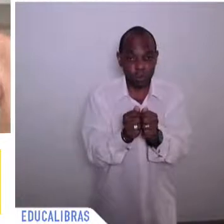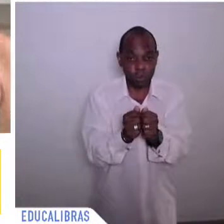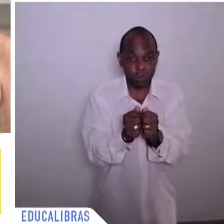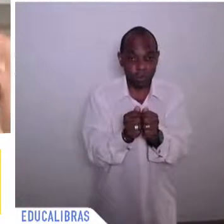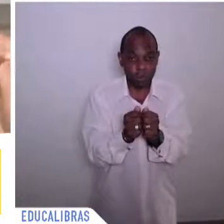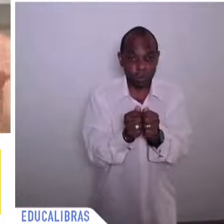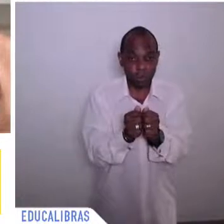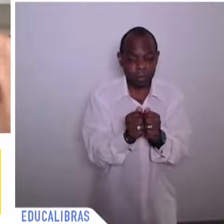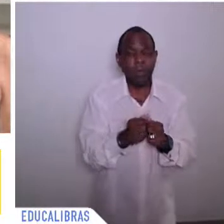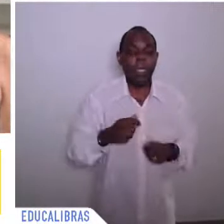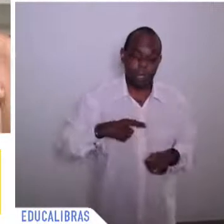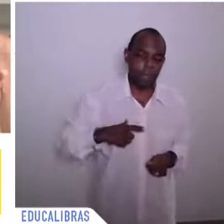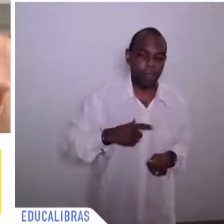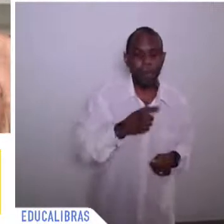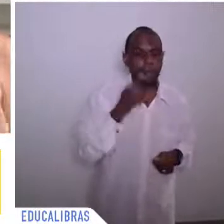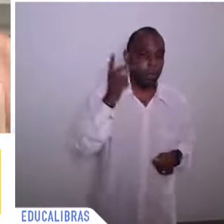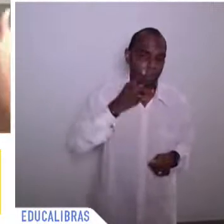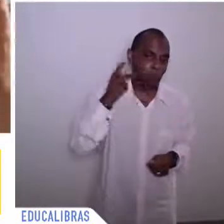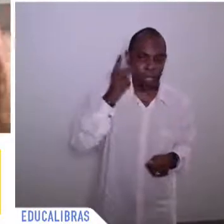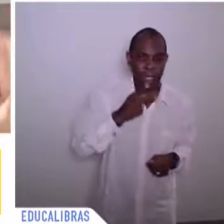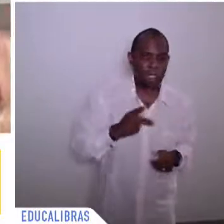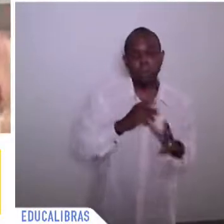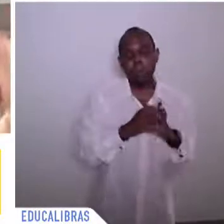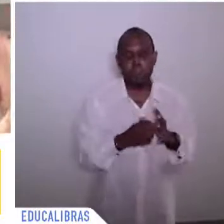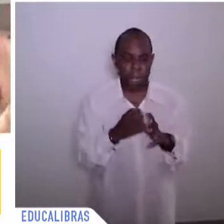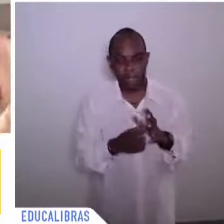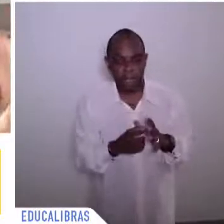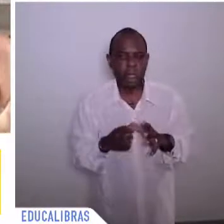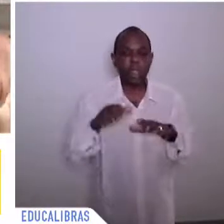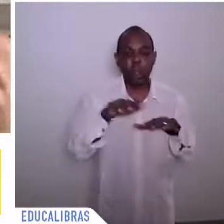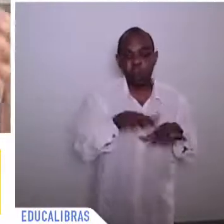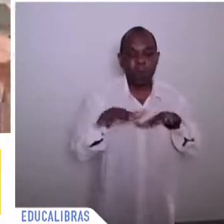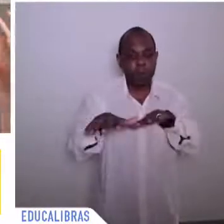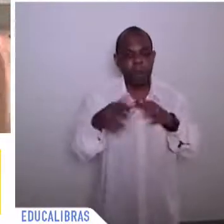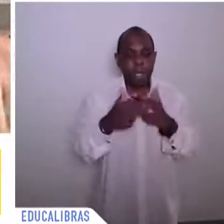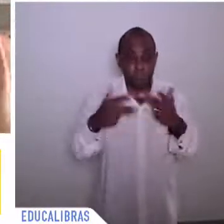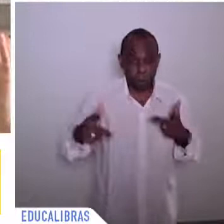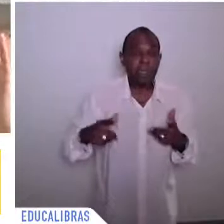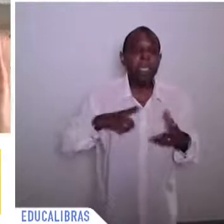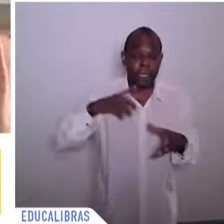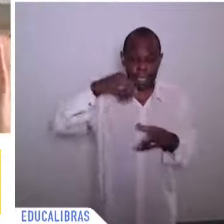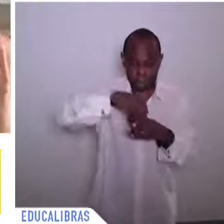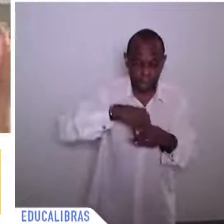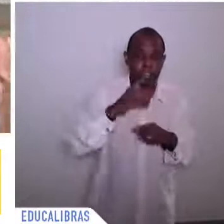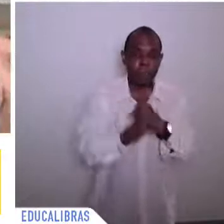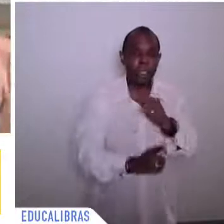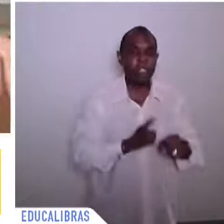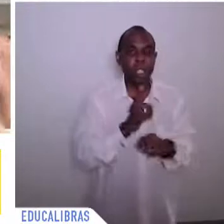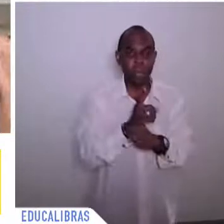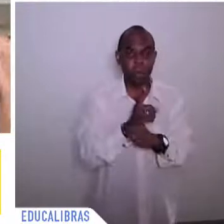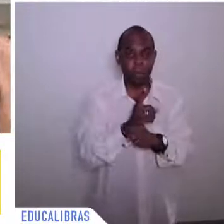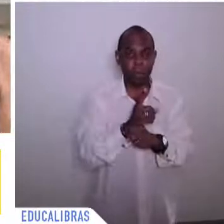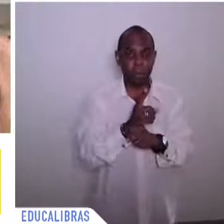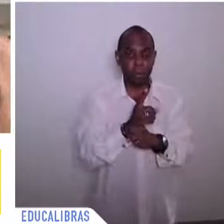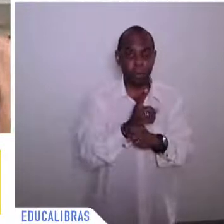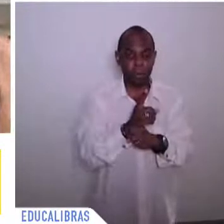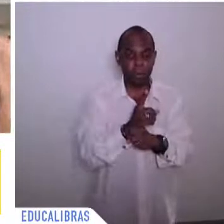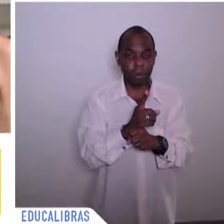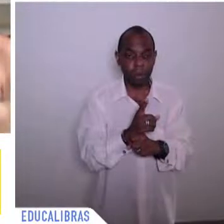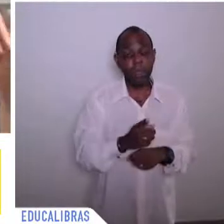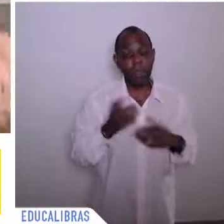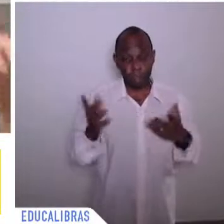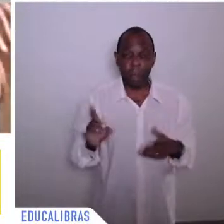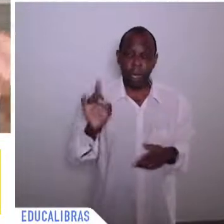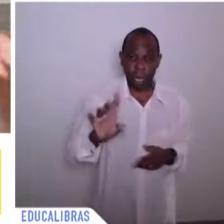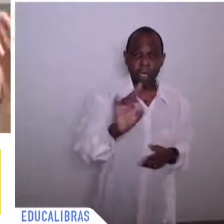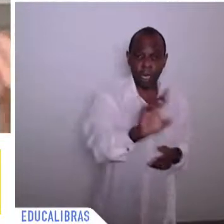together. These things are intertwined. Both political parties and citizens are in the same